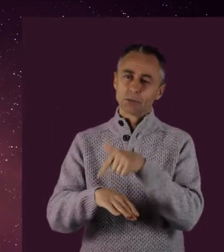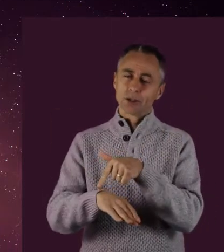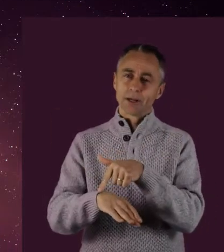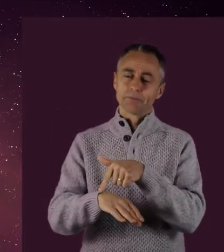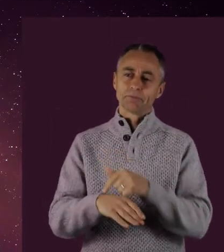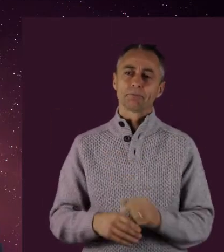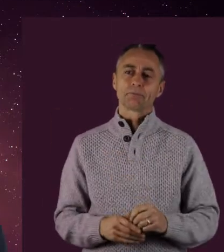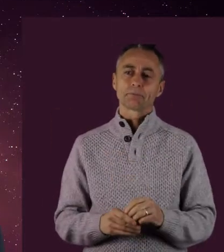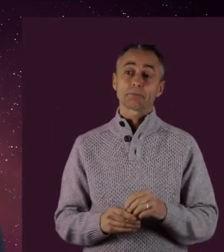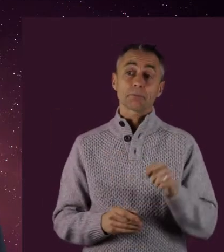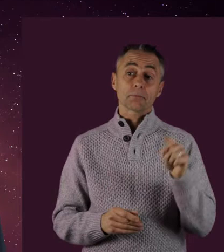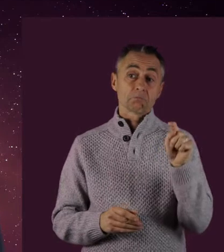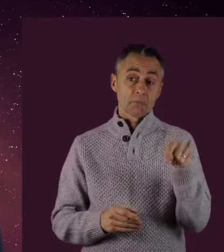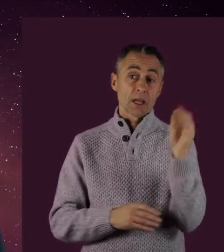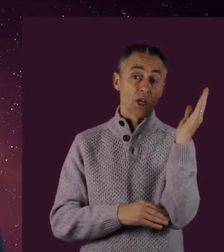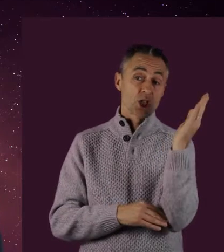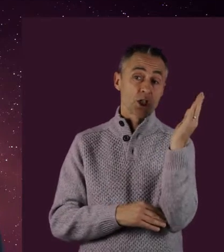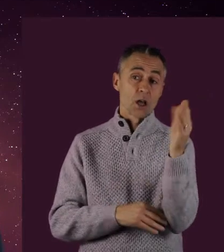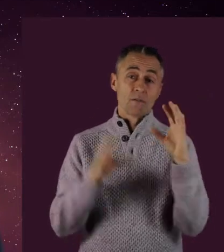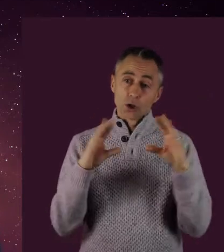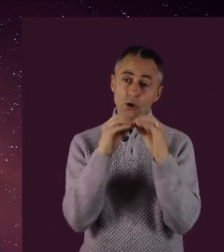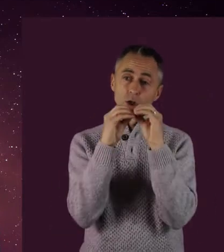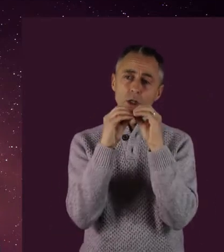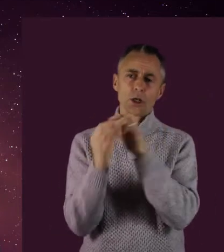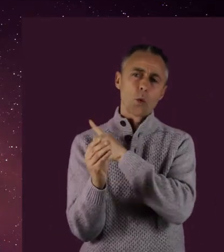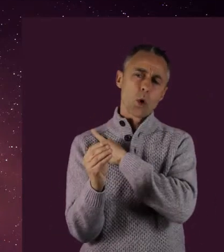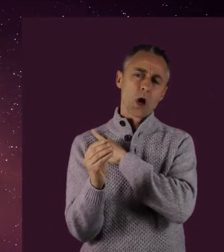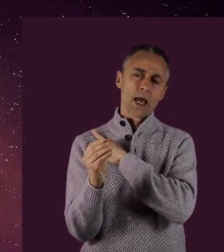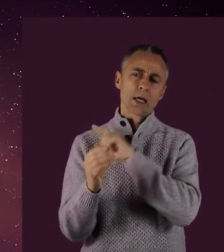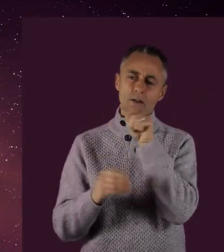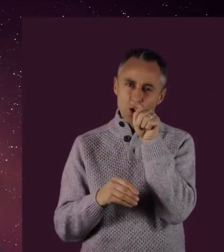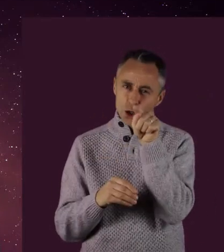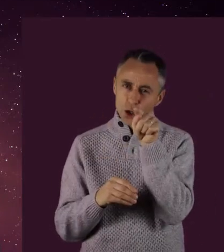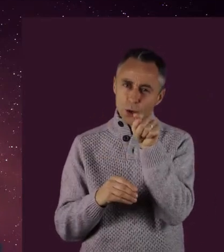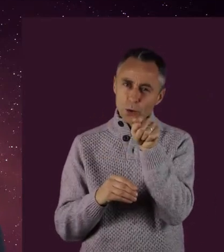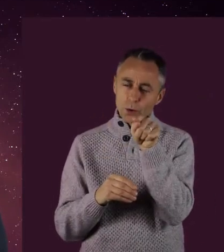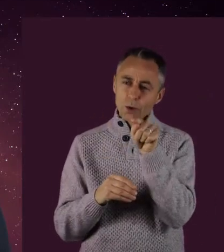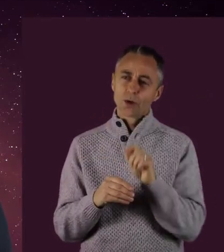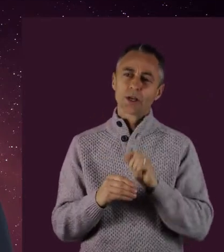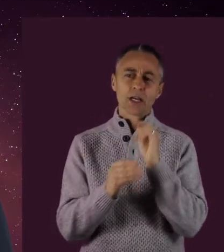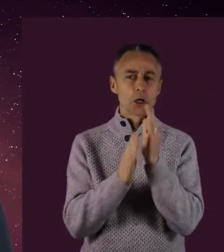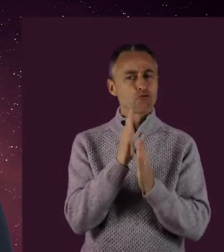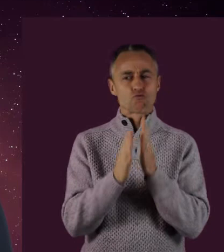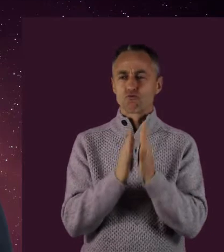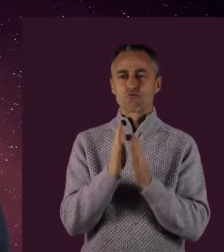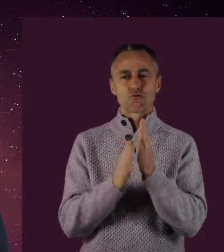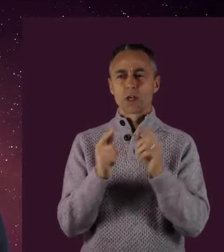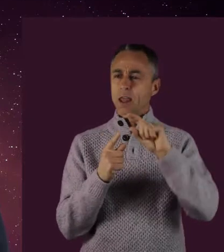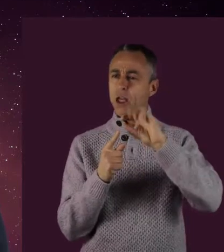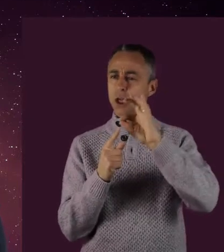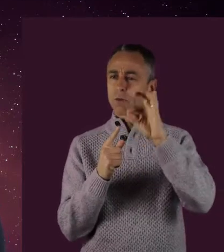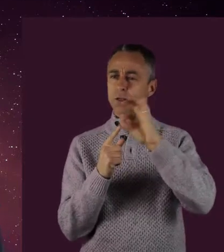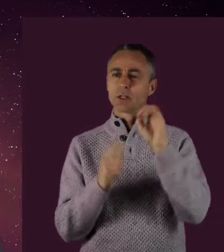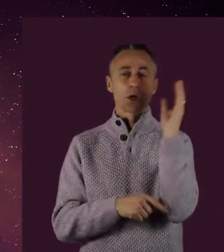And we have produced this service especially for you. This is not us signing another service. This is a specific